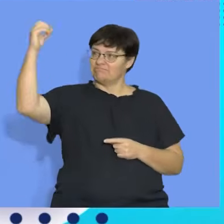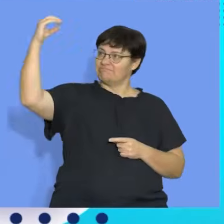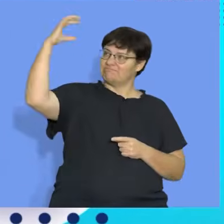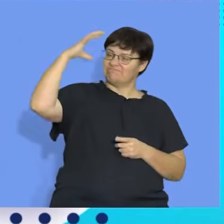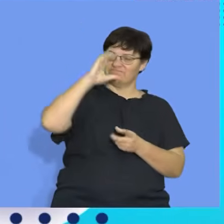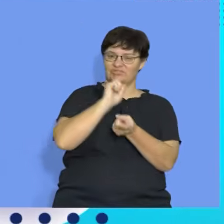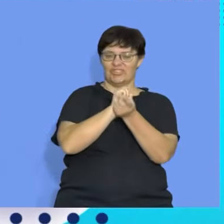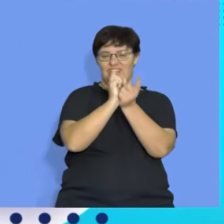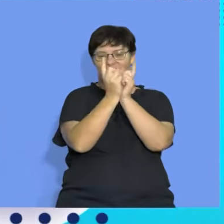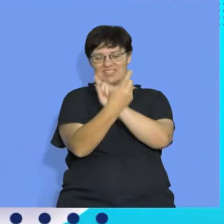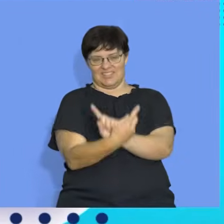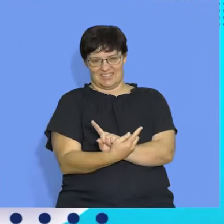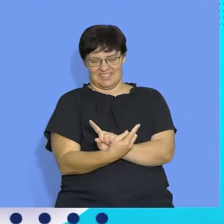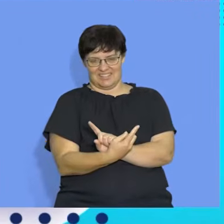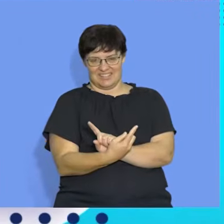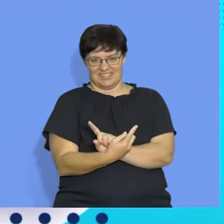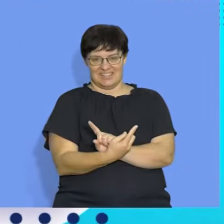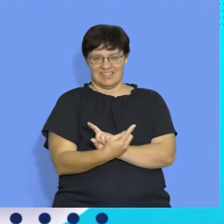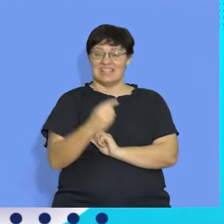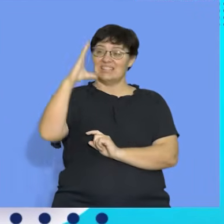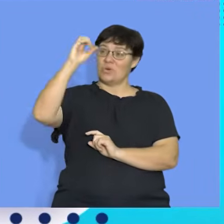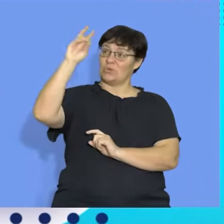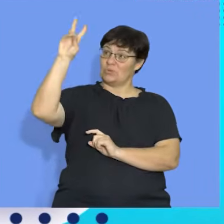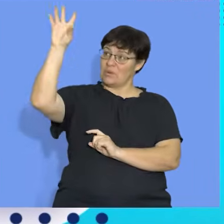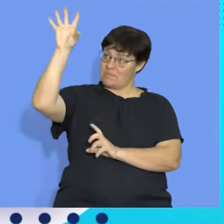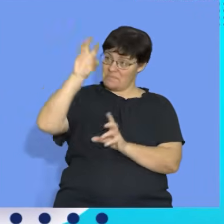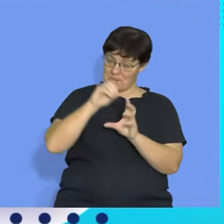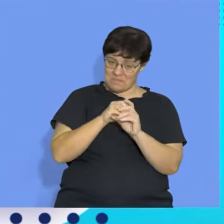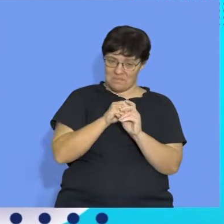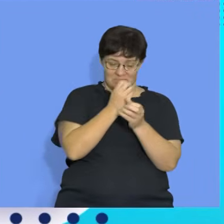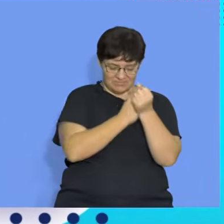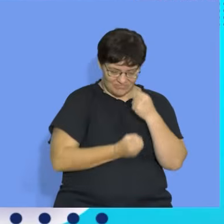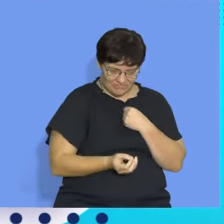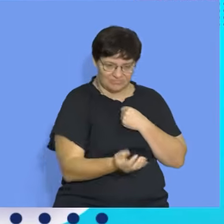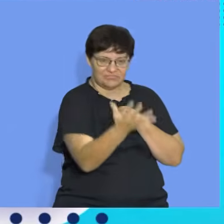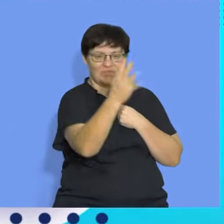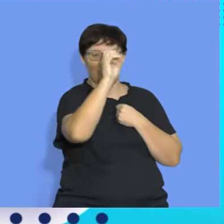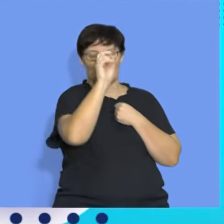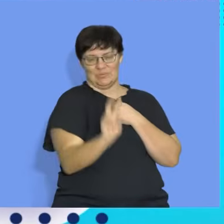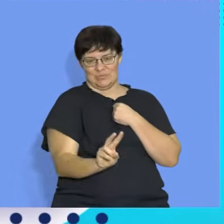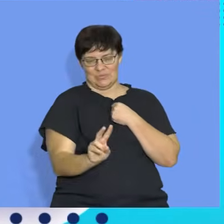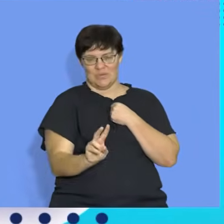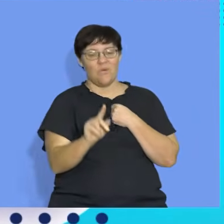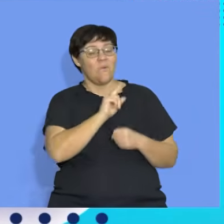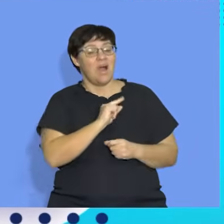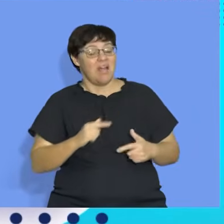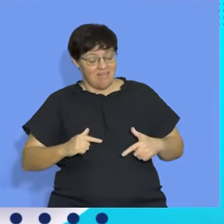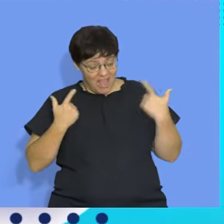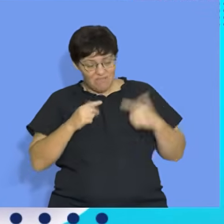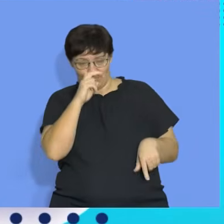that mean? They take in the carbon dioxide and they release oxygen, because all living things need oxygen. So